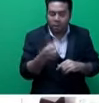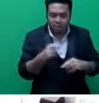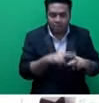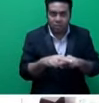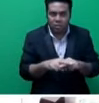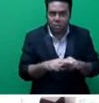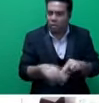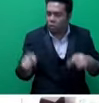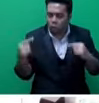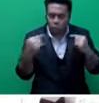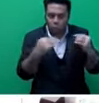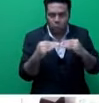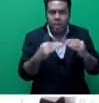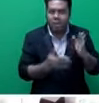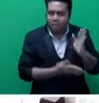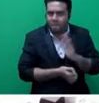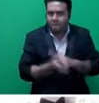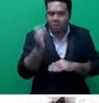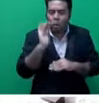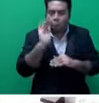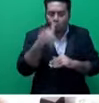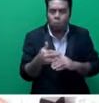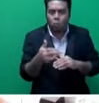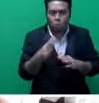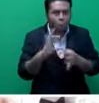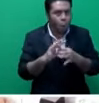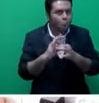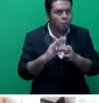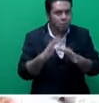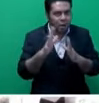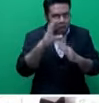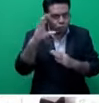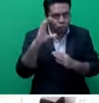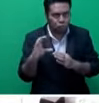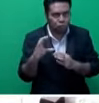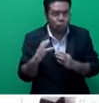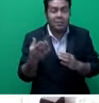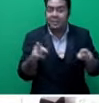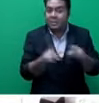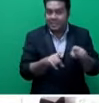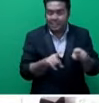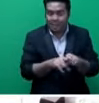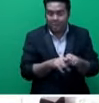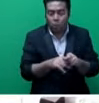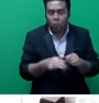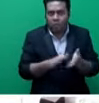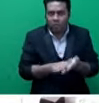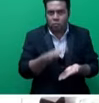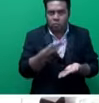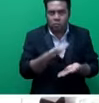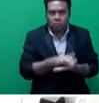will be equally culpable back in their own domestic jurisdictions too. And we had increased the tariff that